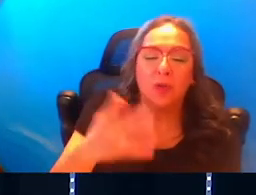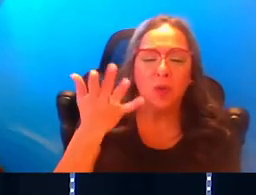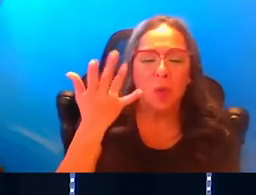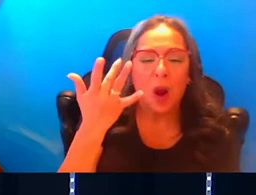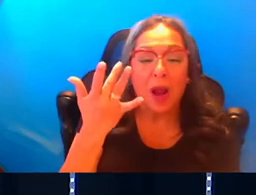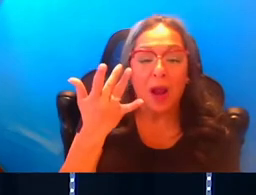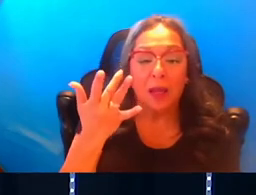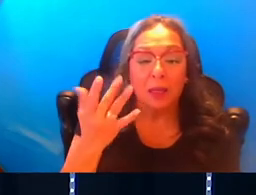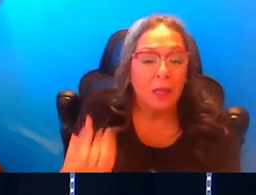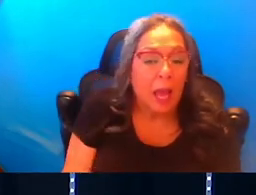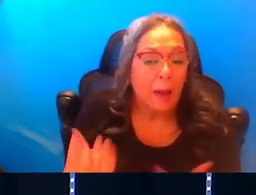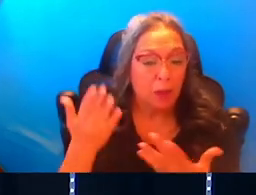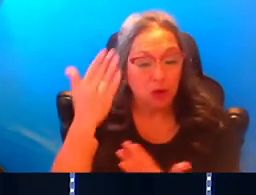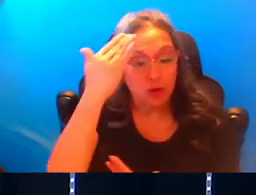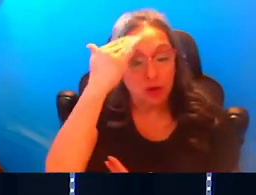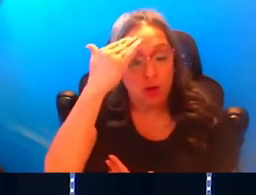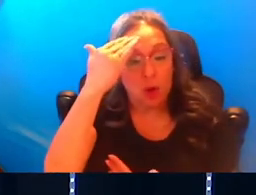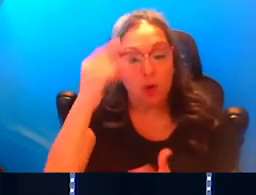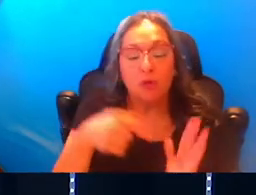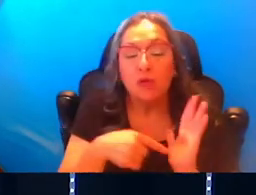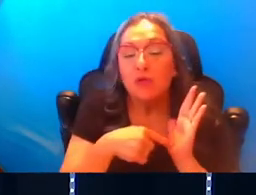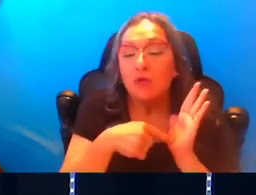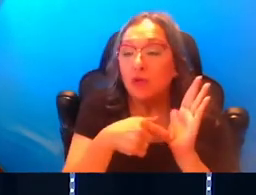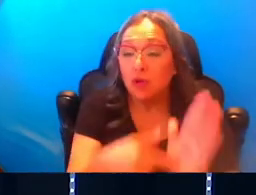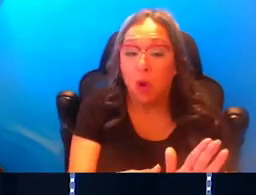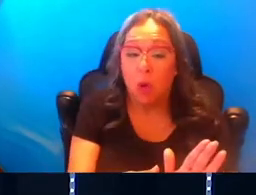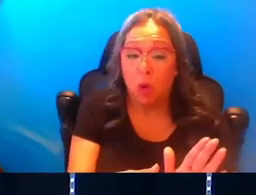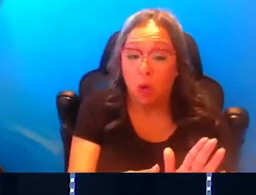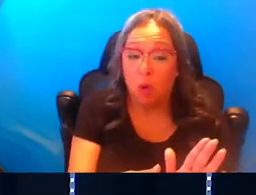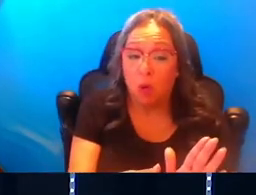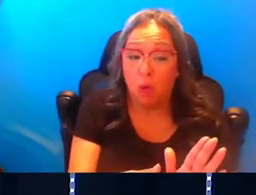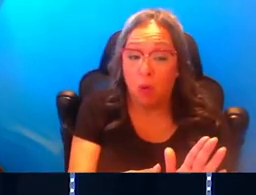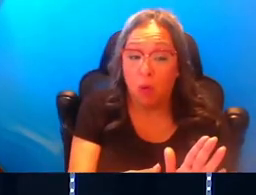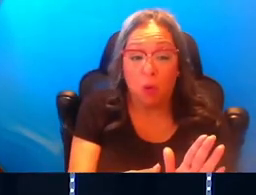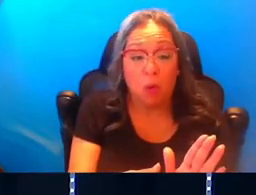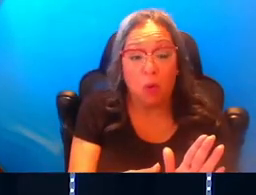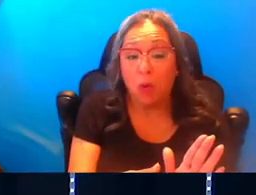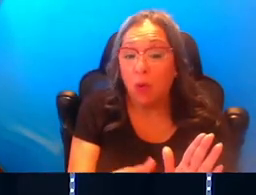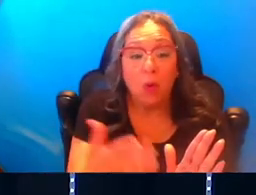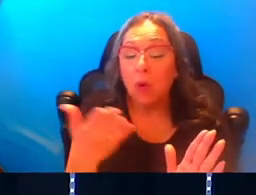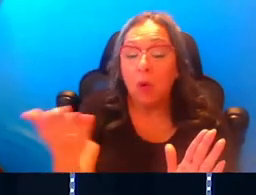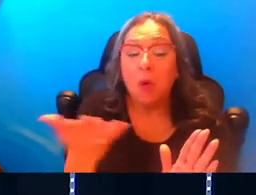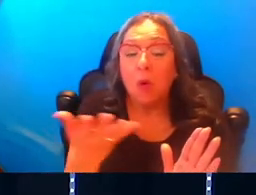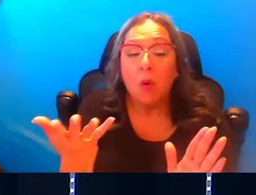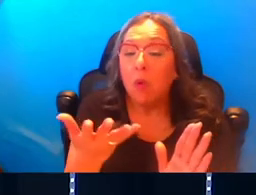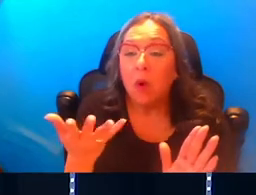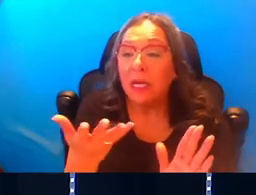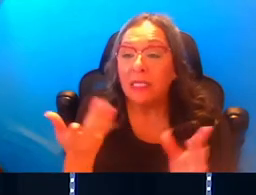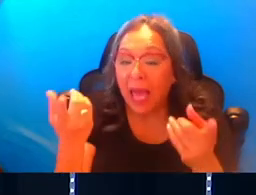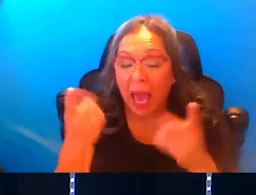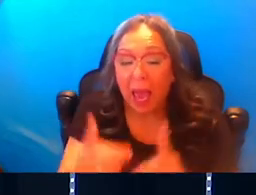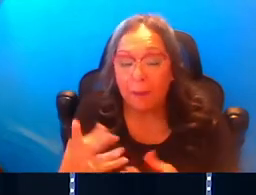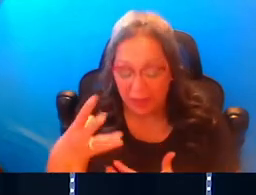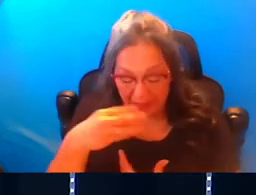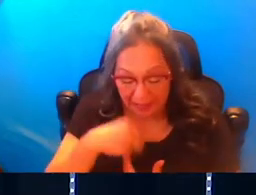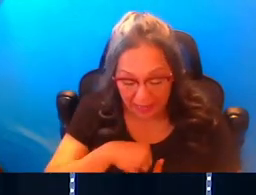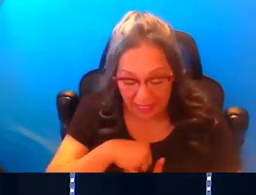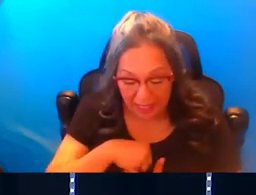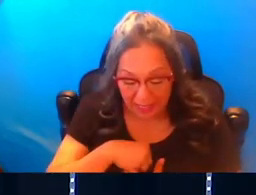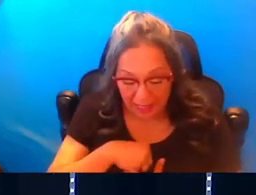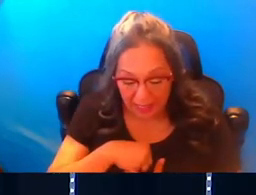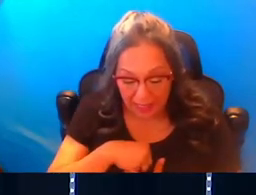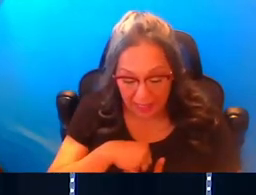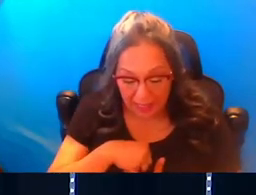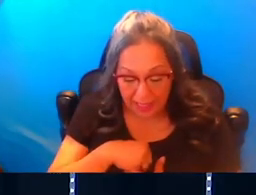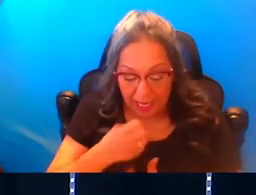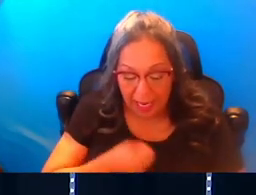What do you know? To reveal what has gone on inside of you onto the test. The test